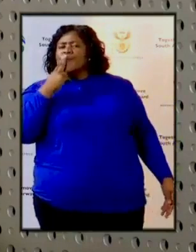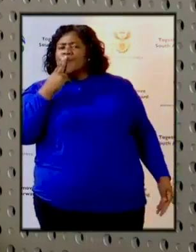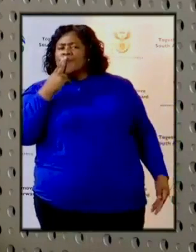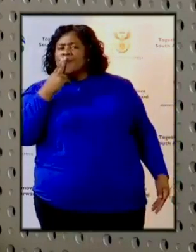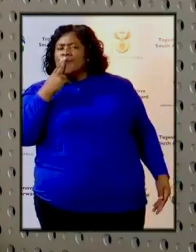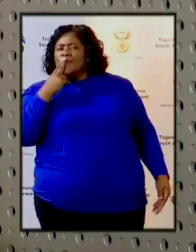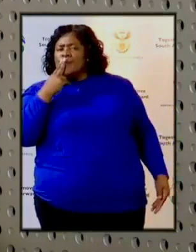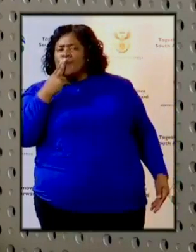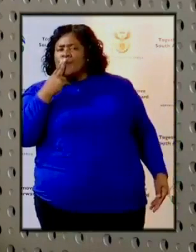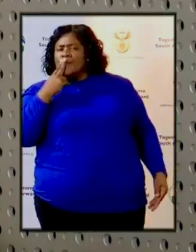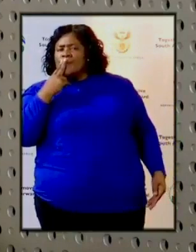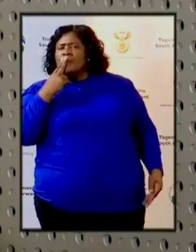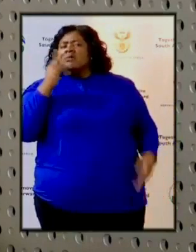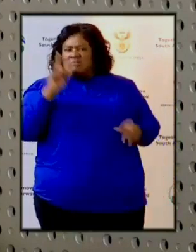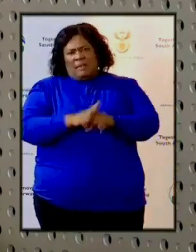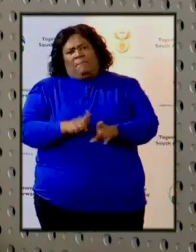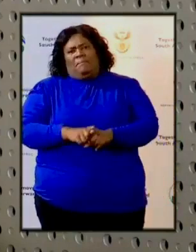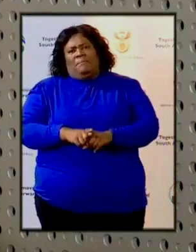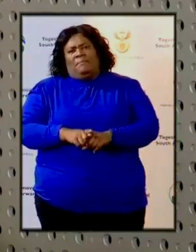ayithathe naye abheme.